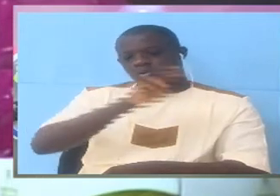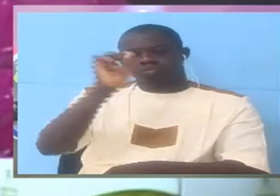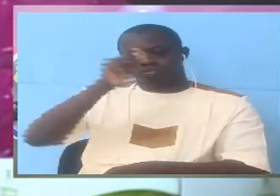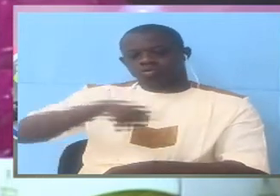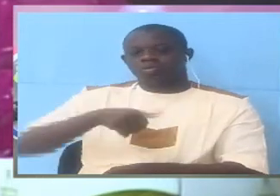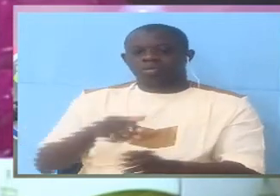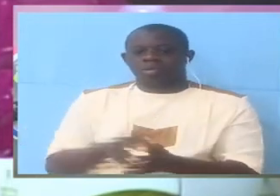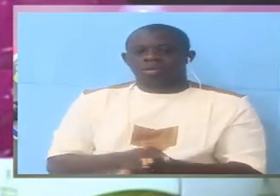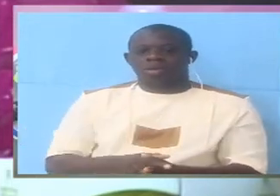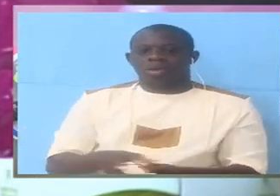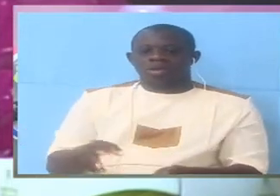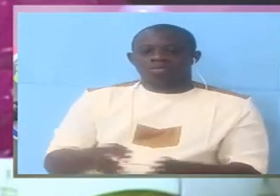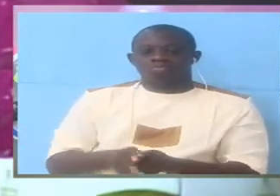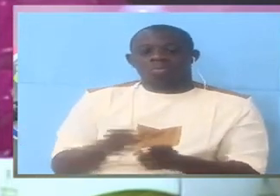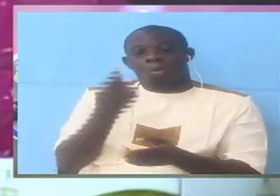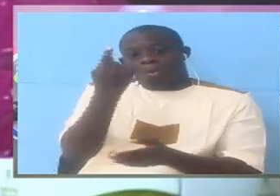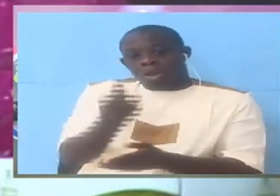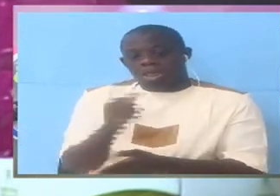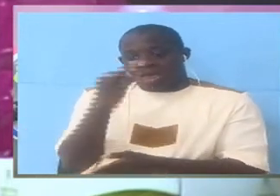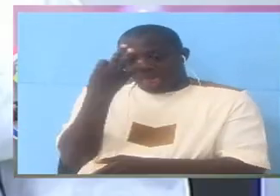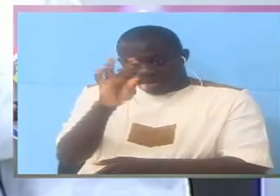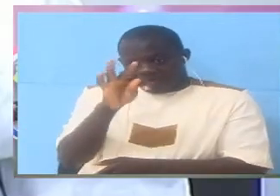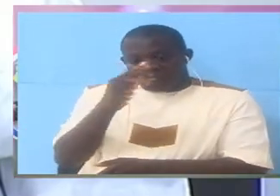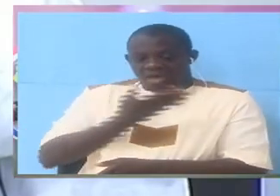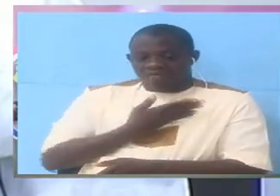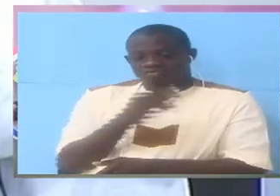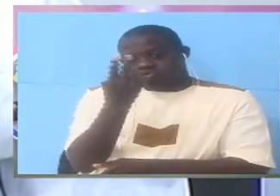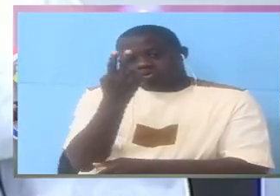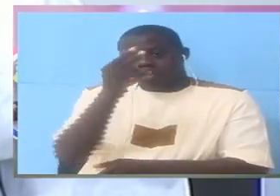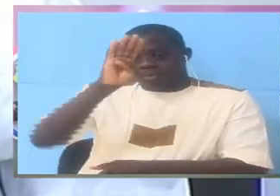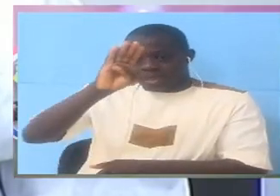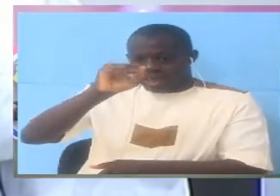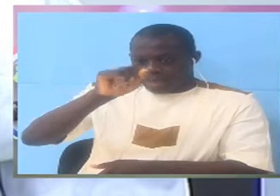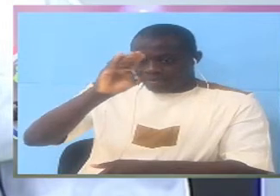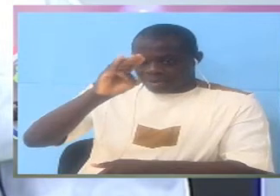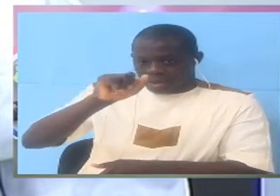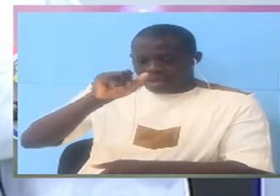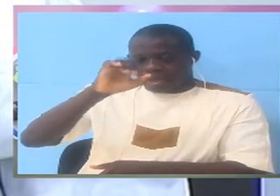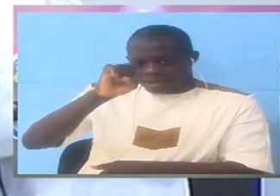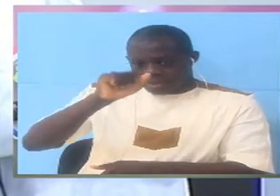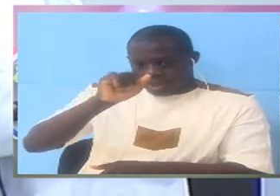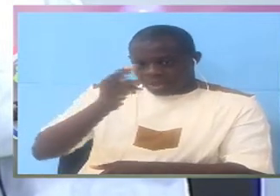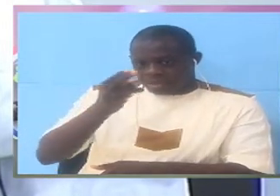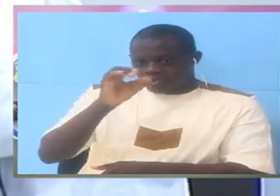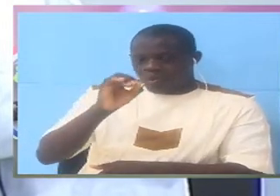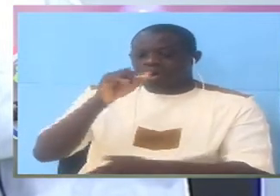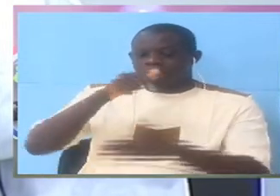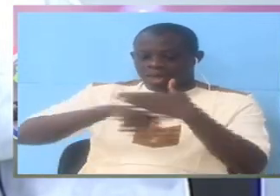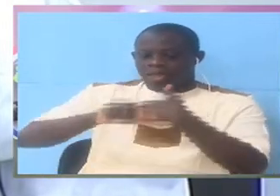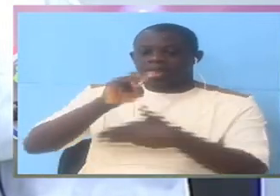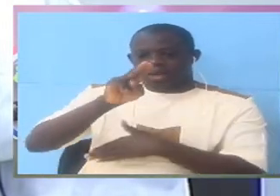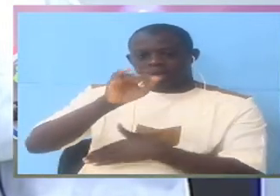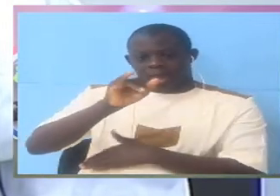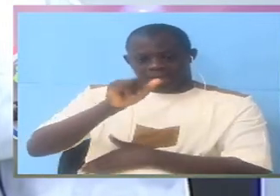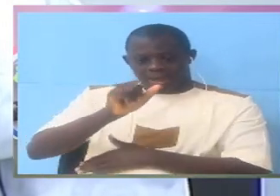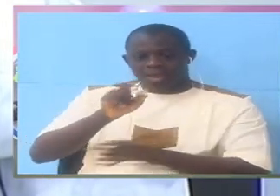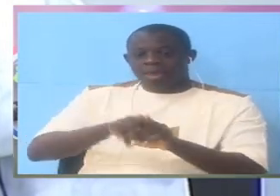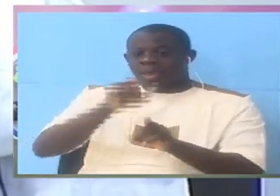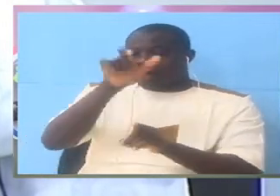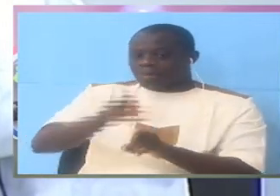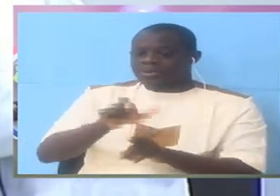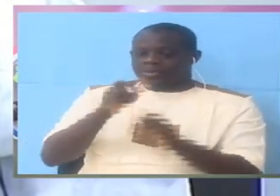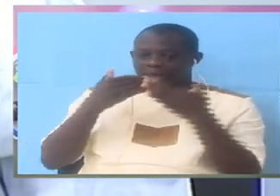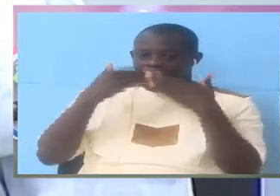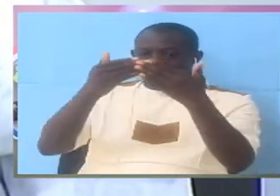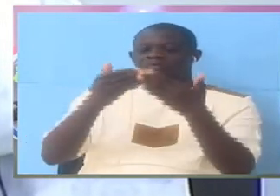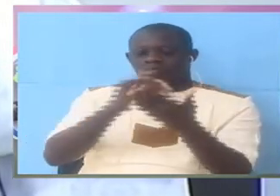atara Baba Saho fulale be NIA. Unless there is 2 Baba Sahos at the NIA. But Bach ko mole ko.